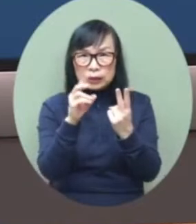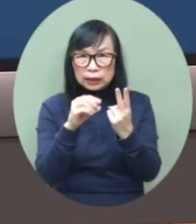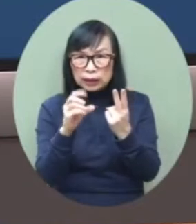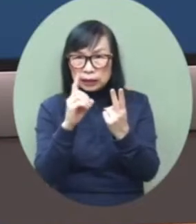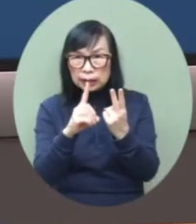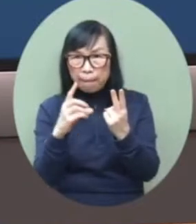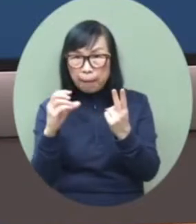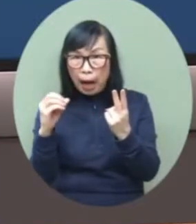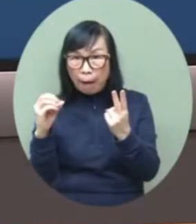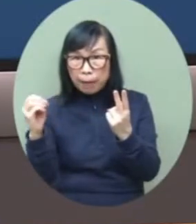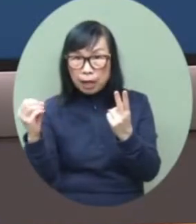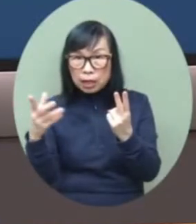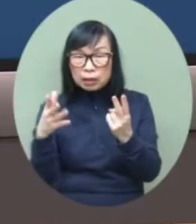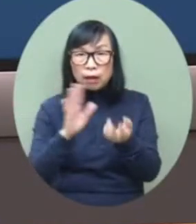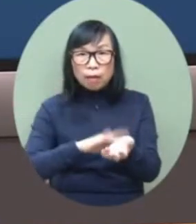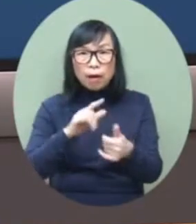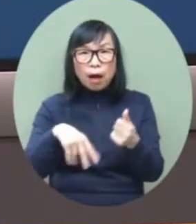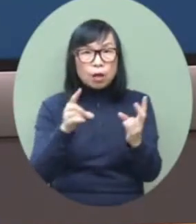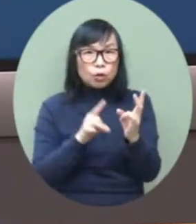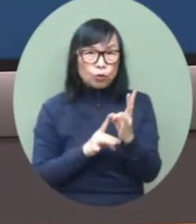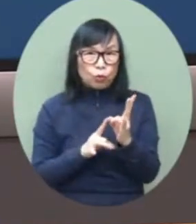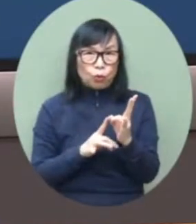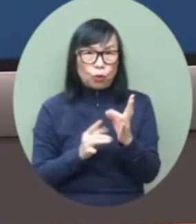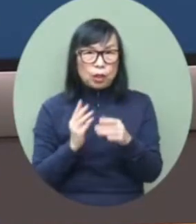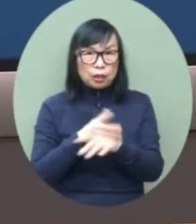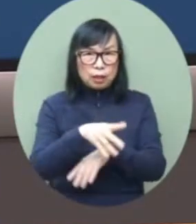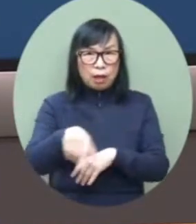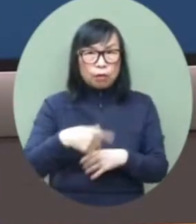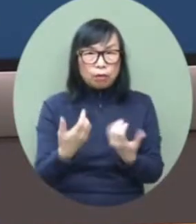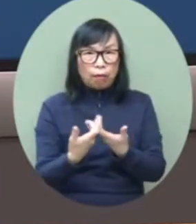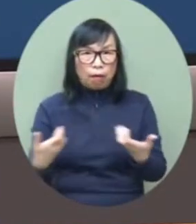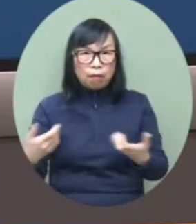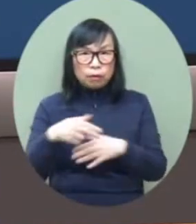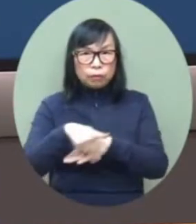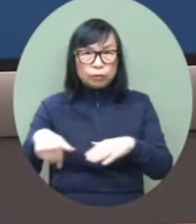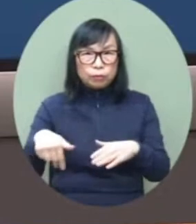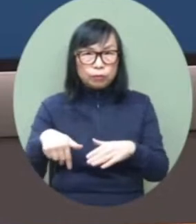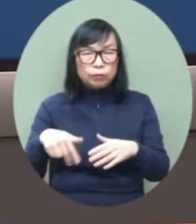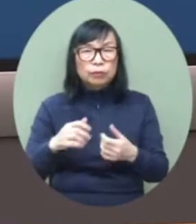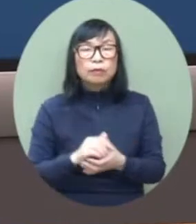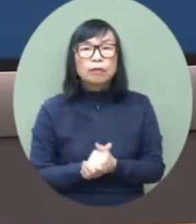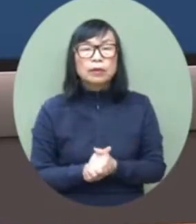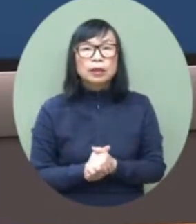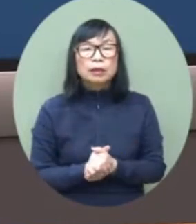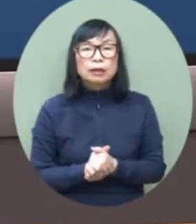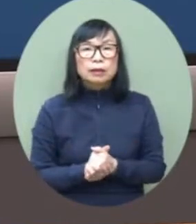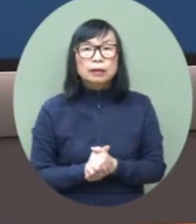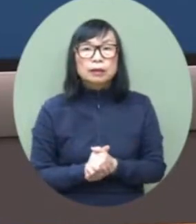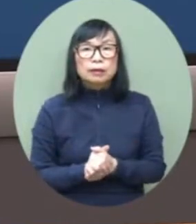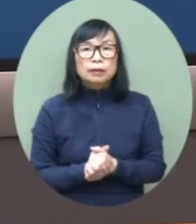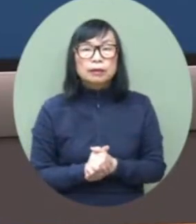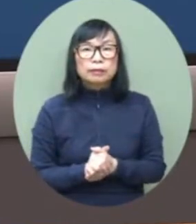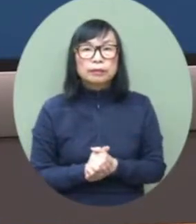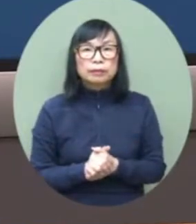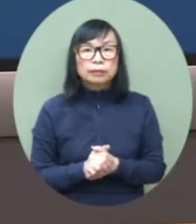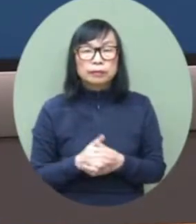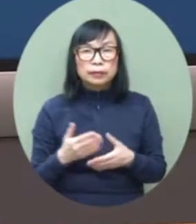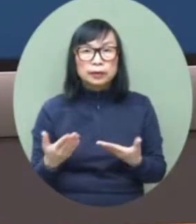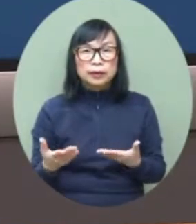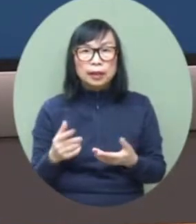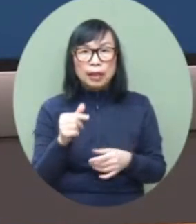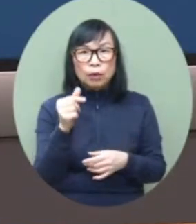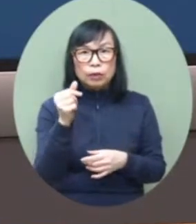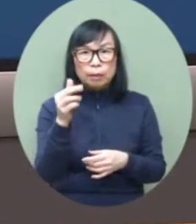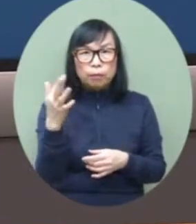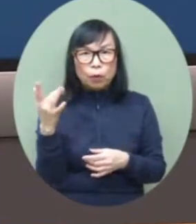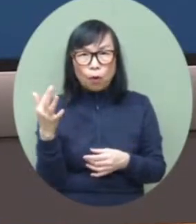have roughly 2,100 patients in Penny's Bay receiving quarantine care.